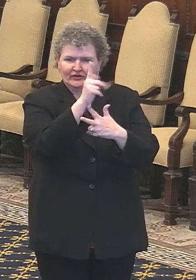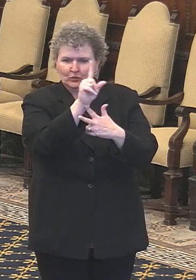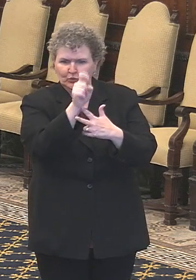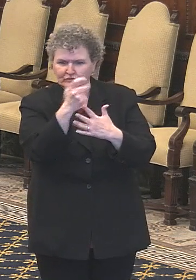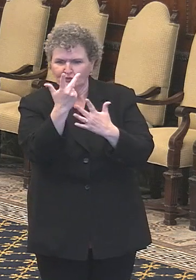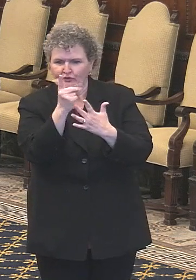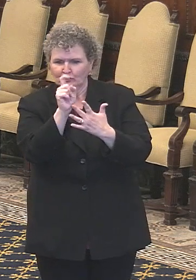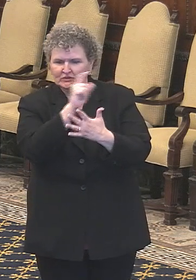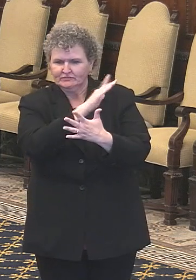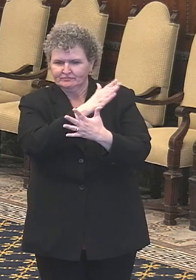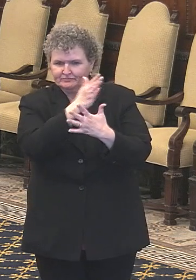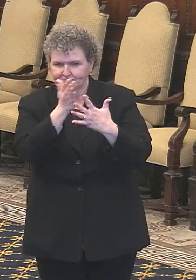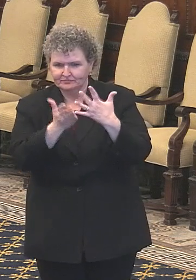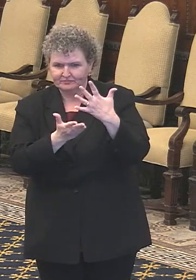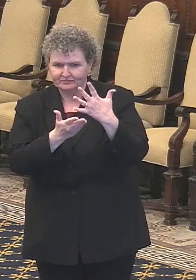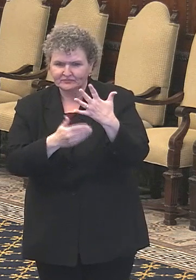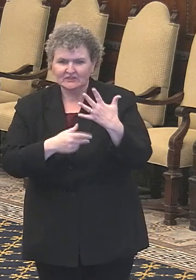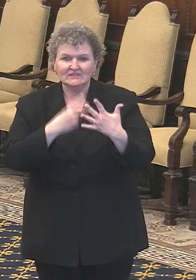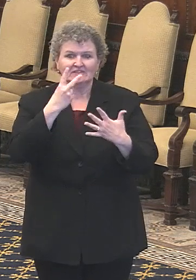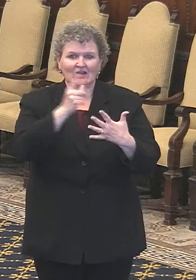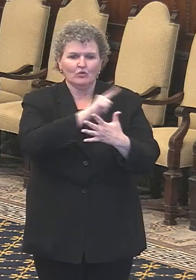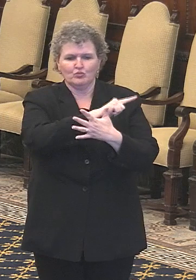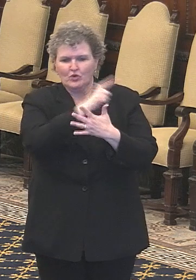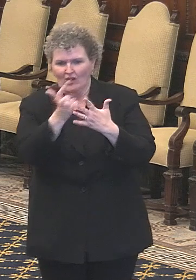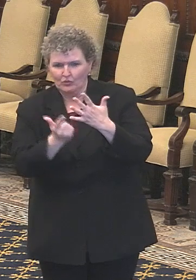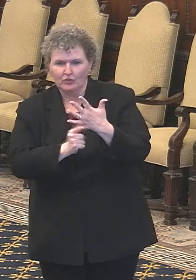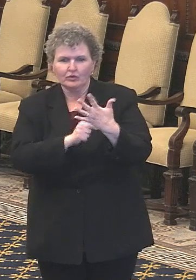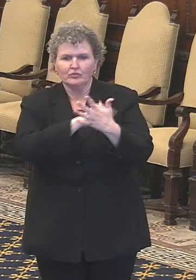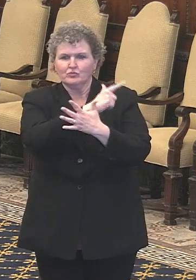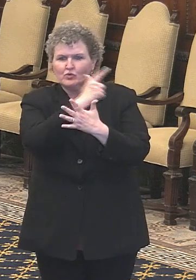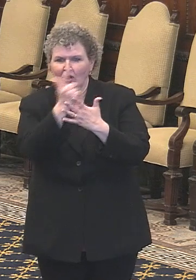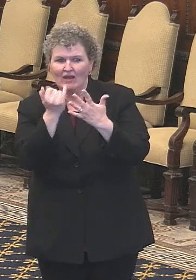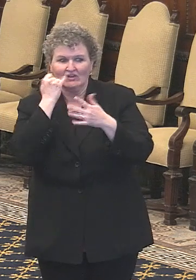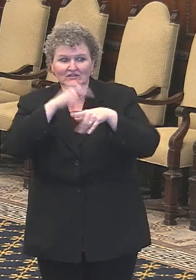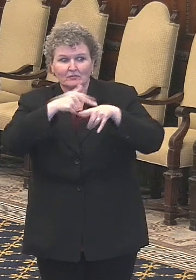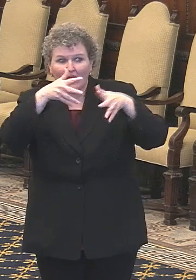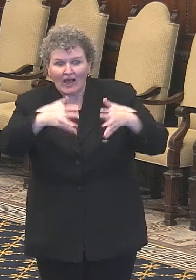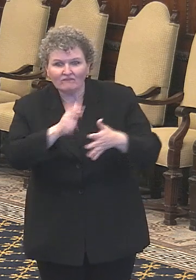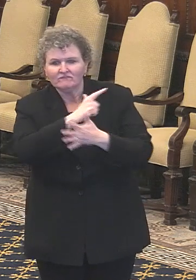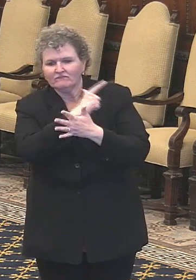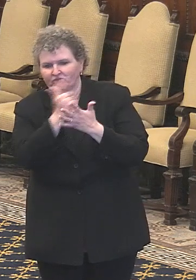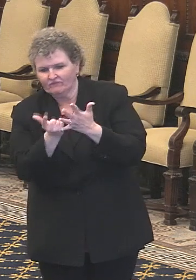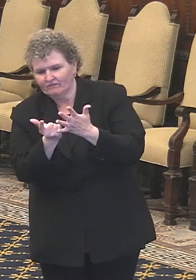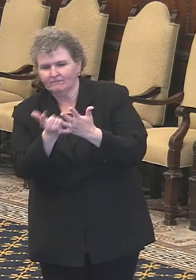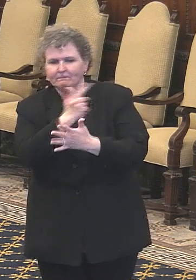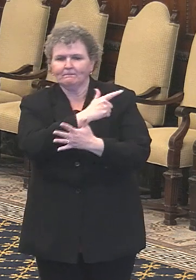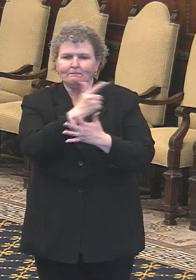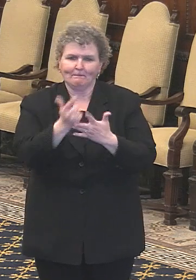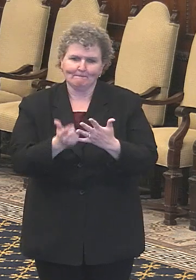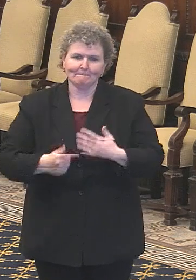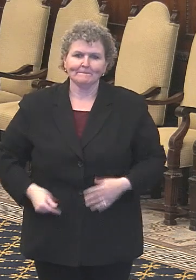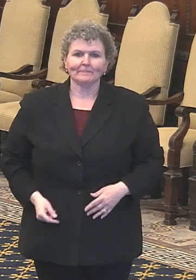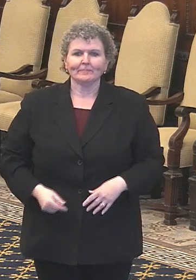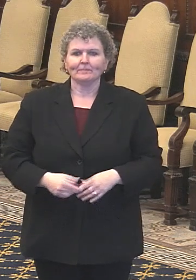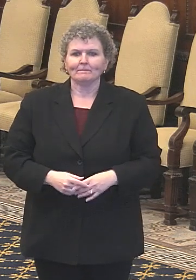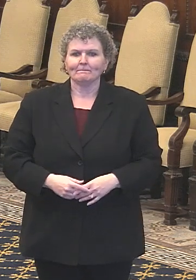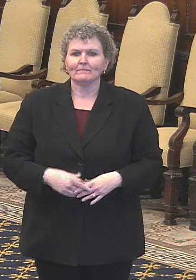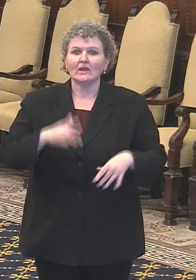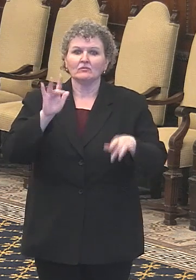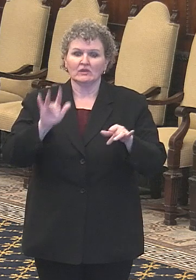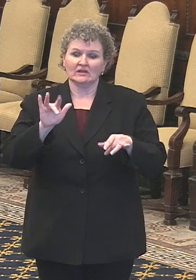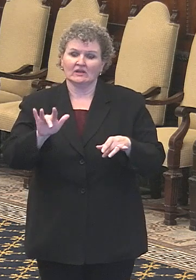will do a second round of questions if time permits. And for those logged in today, please use the raise your hand feature that